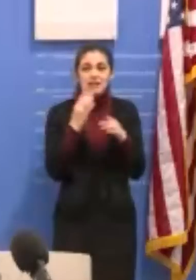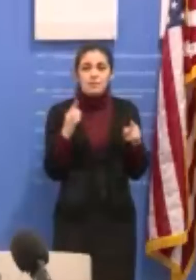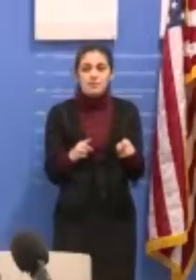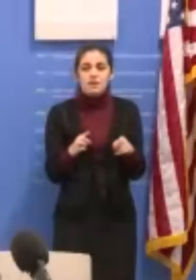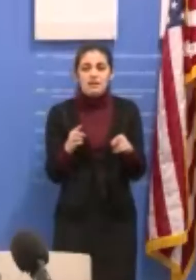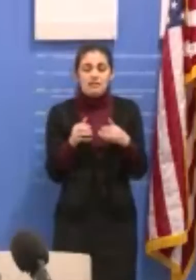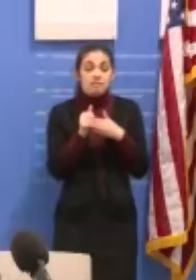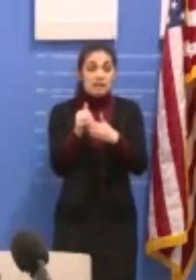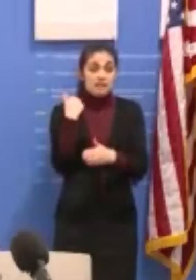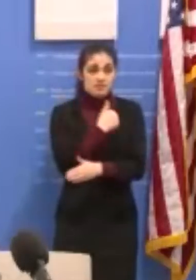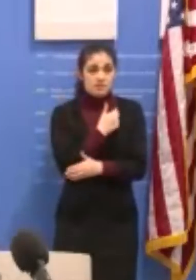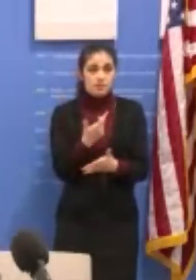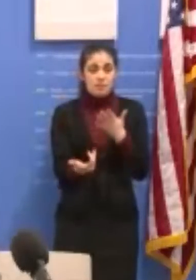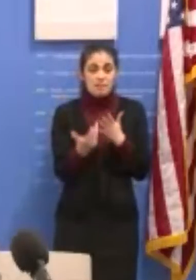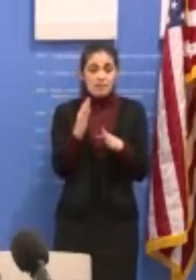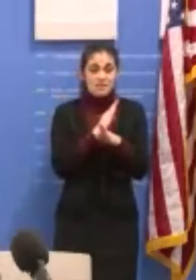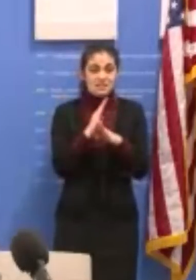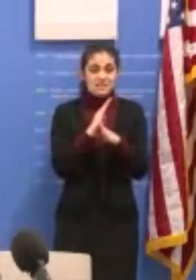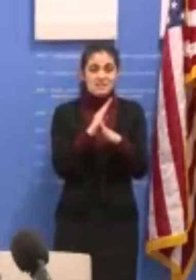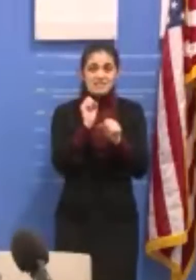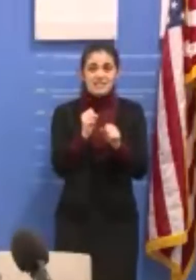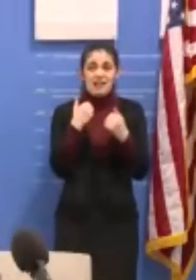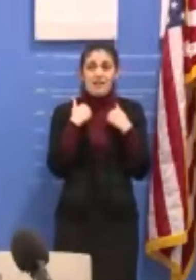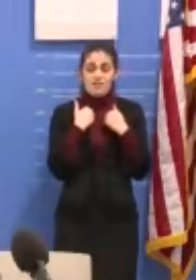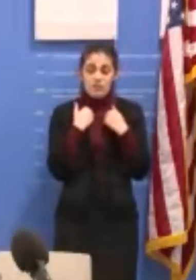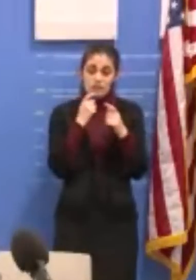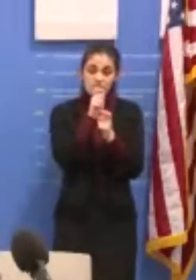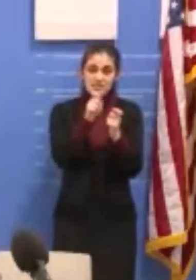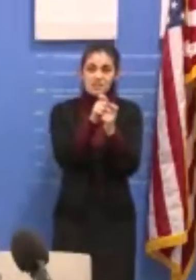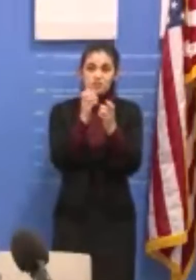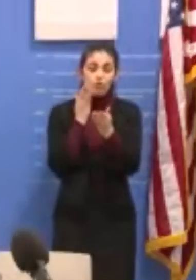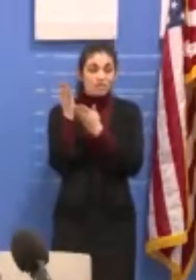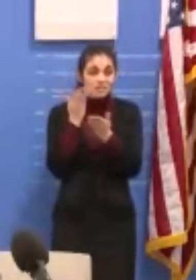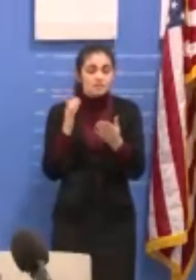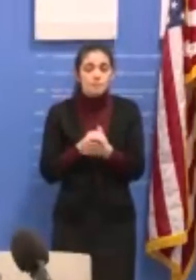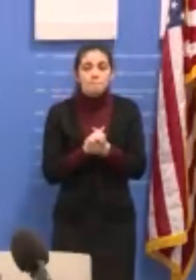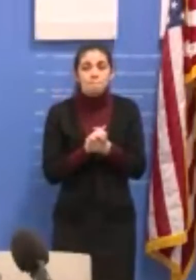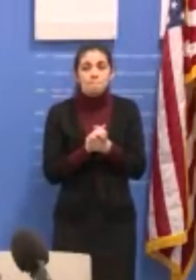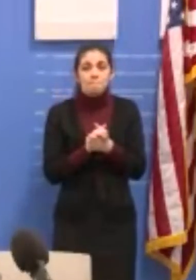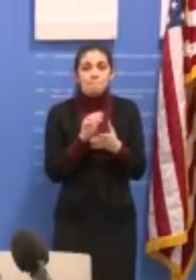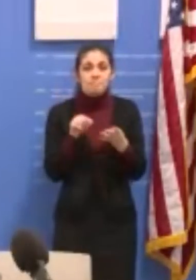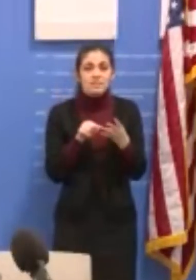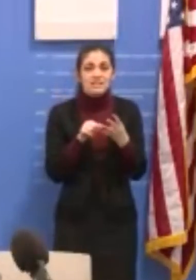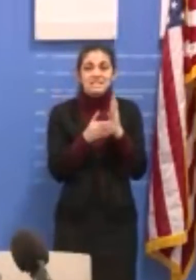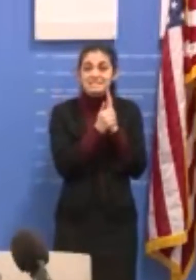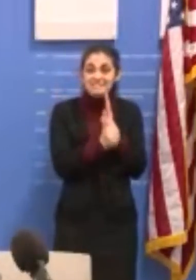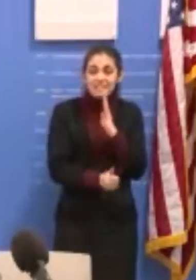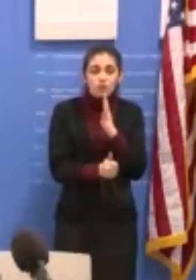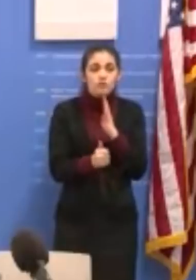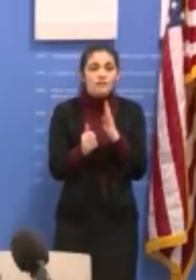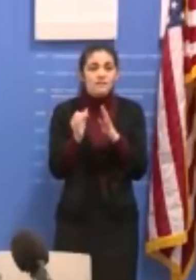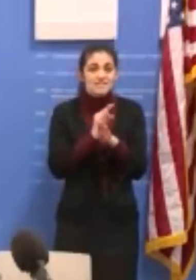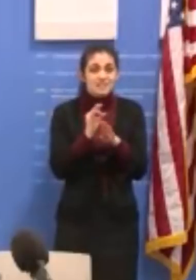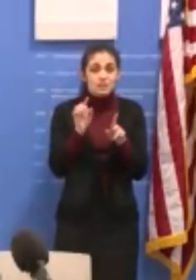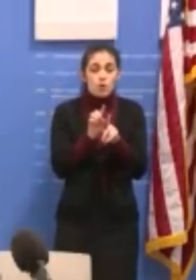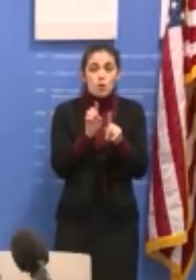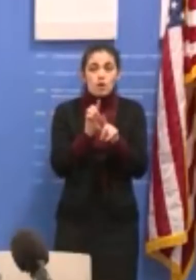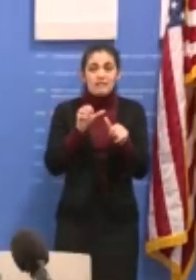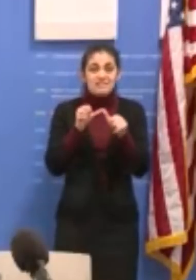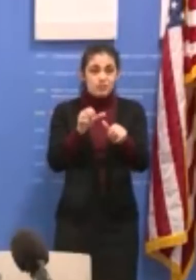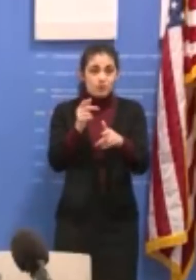led us to businesses where people get essential services. They've led us to skilled facilities in long-term care. They've led